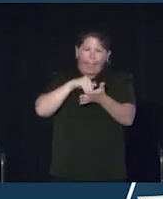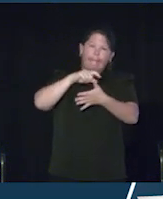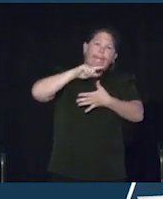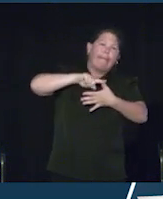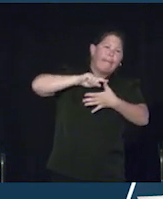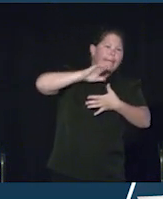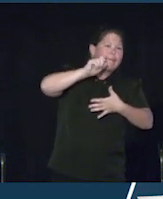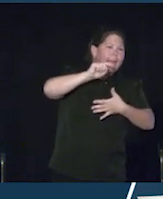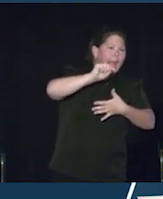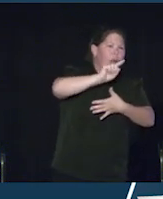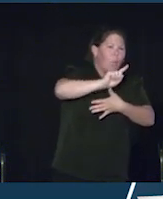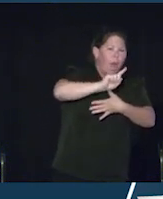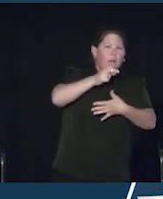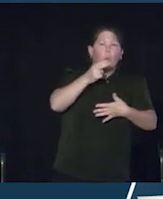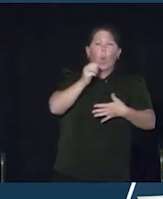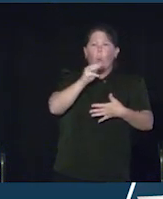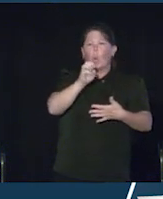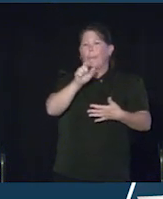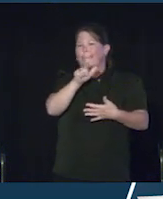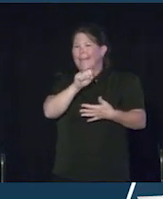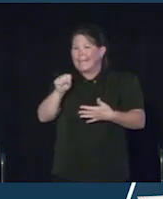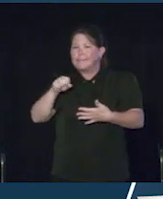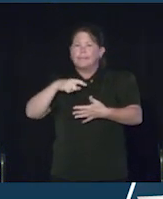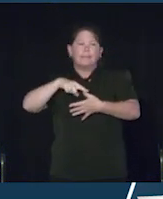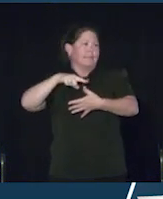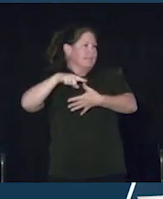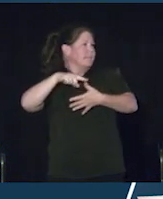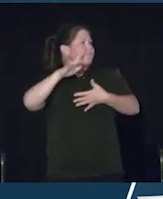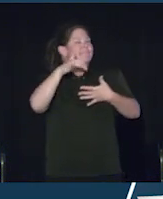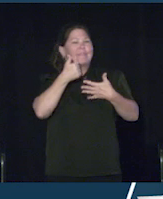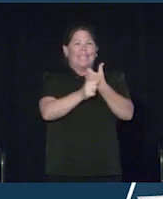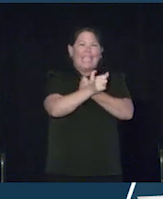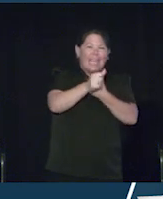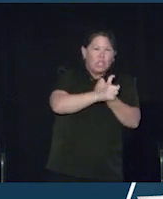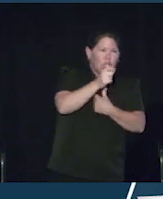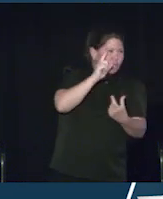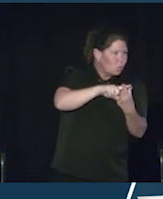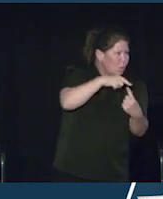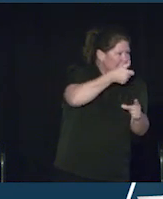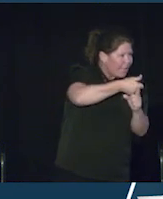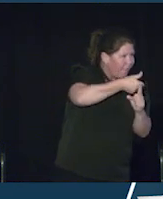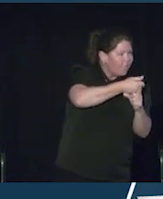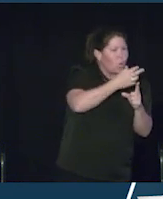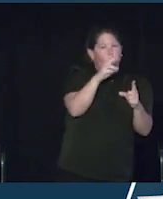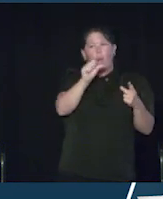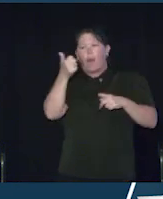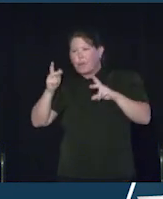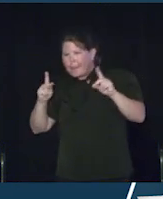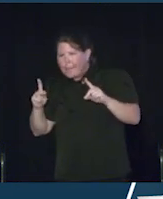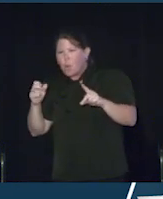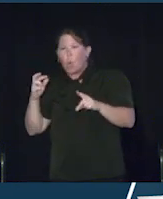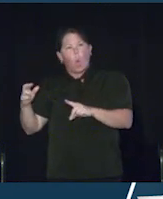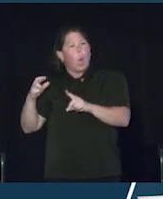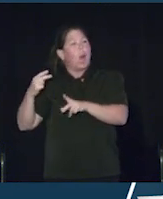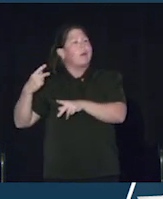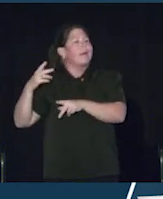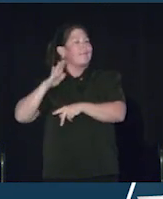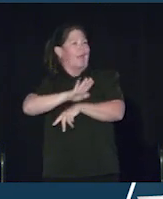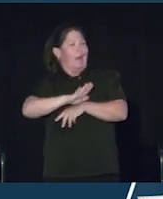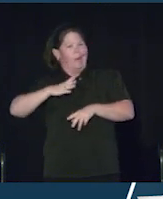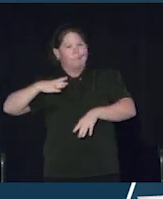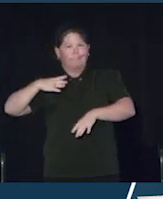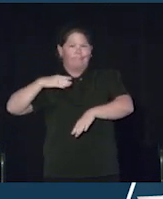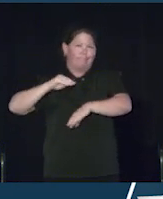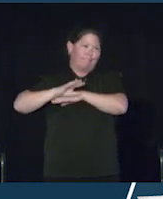or others, or whose caregivers are unable to continue providing care for them. Once they meet that criteria, then they go on to the